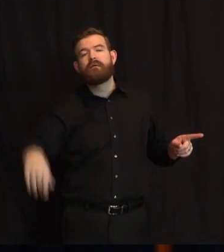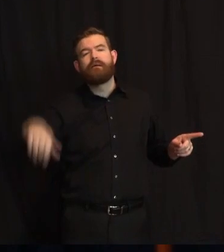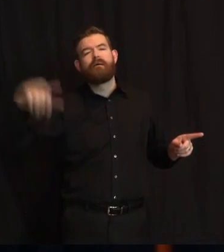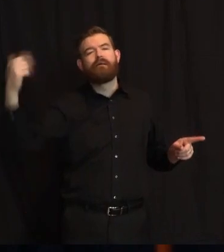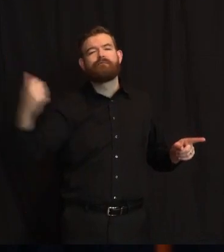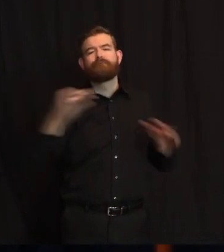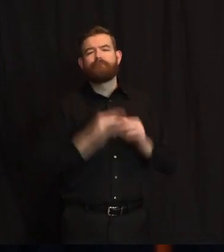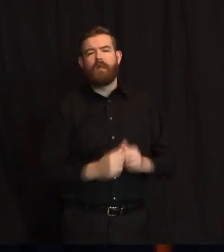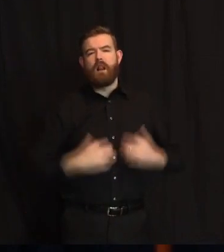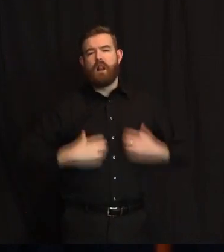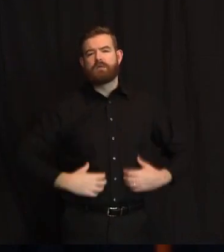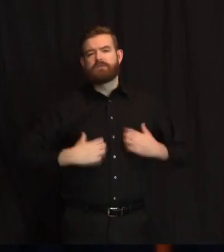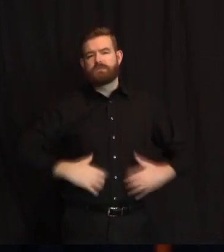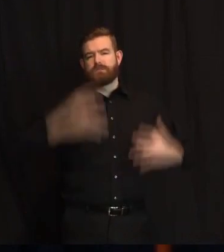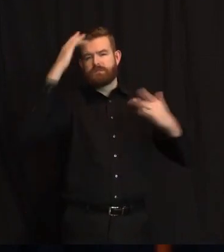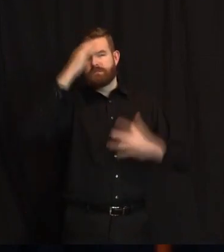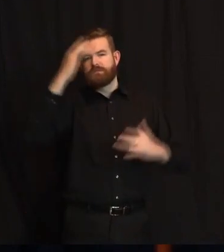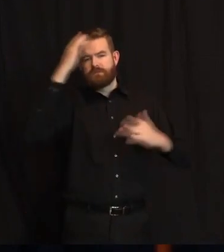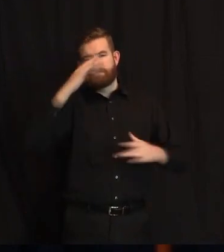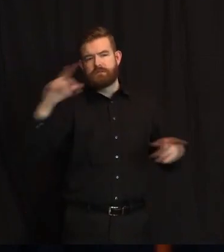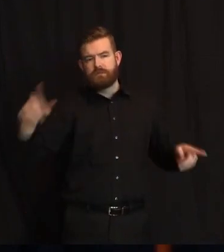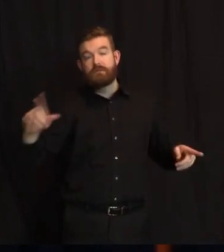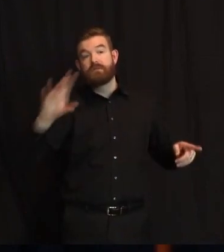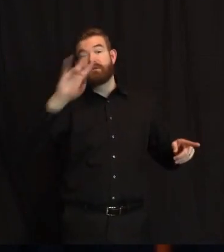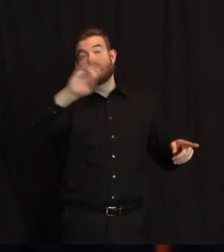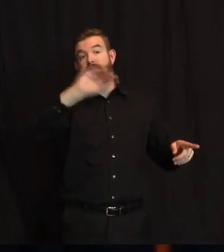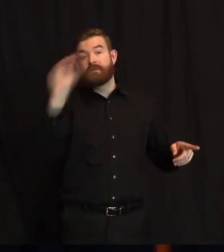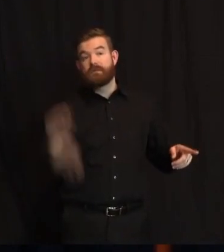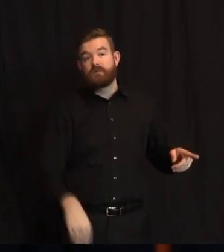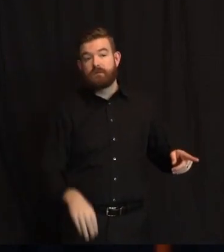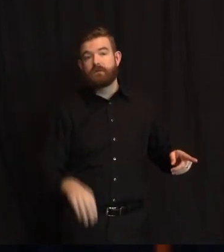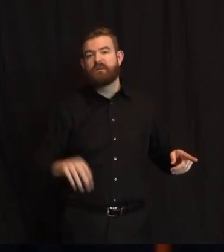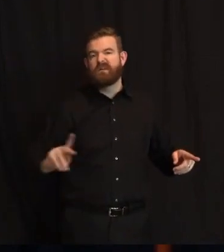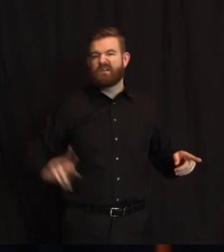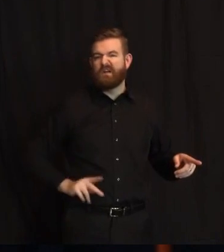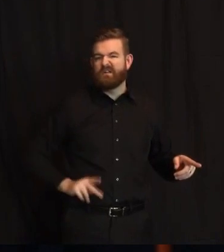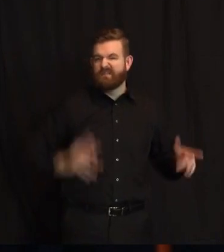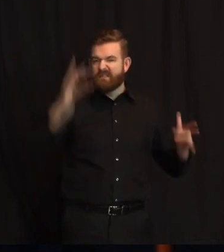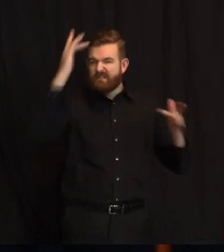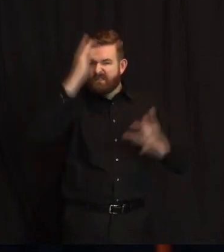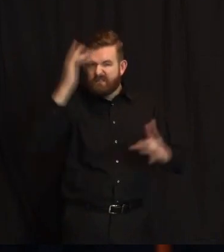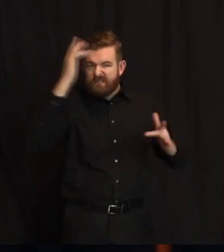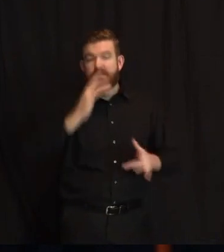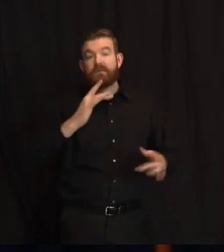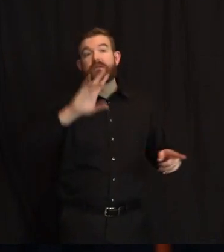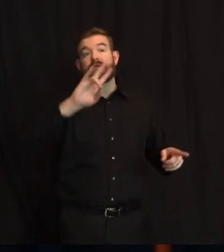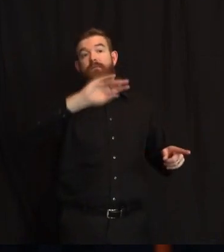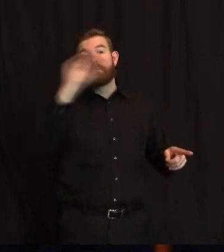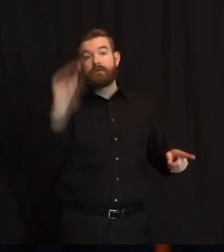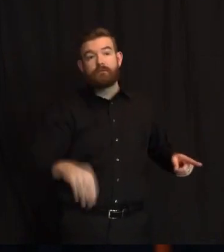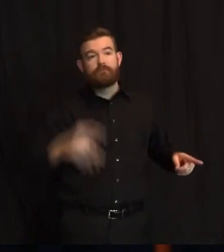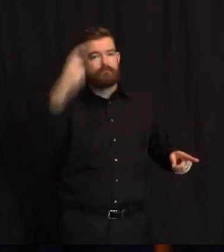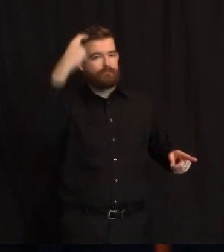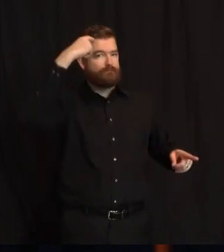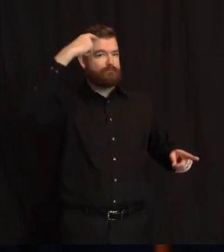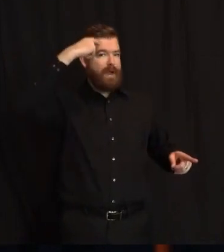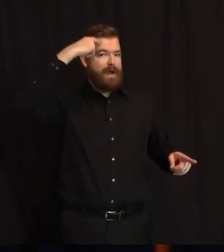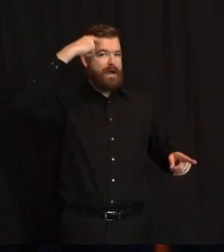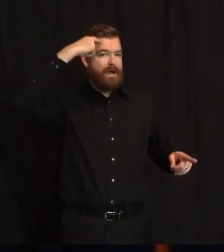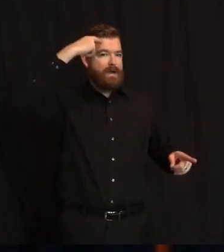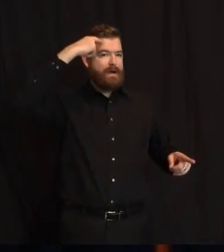disease, 7% chronic renal, 7% neurologic, 6% cancer, and then